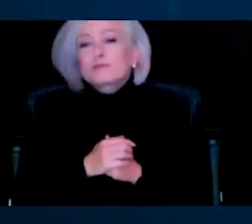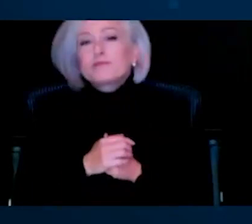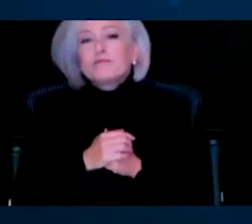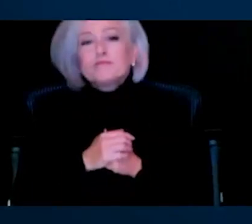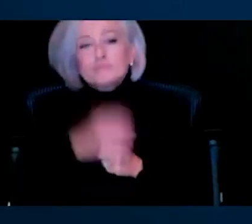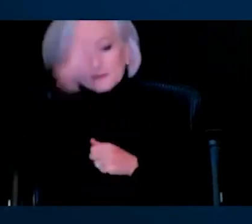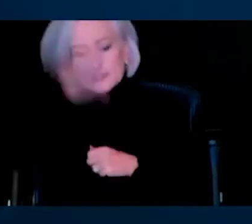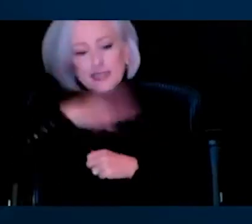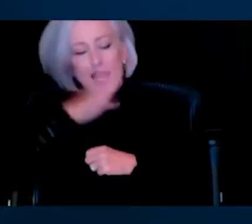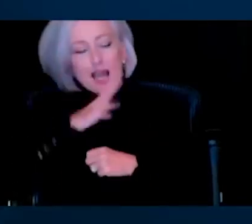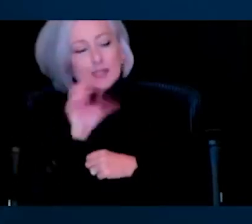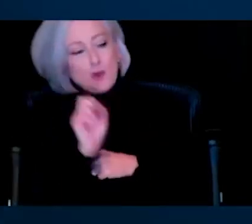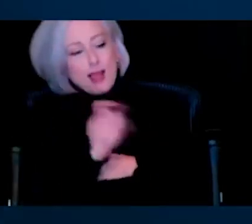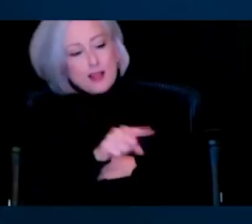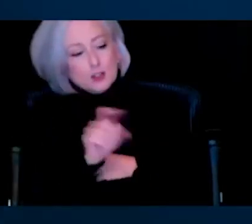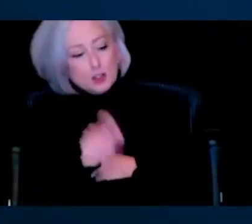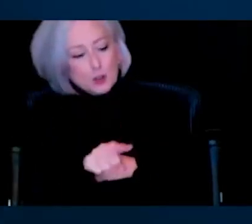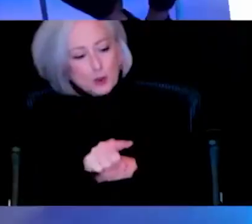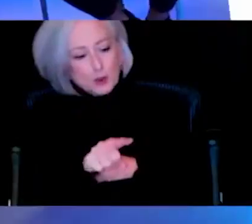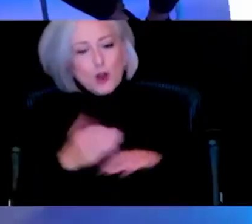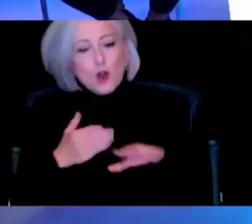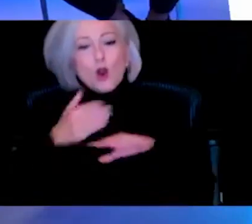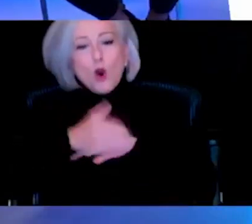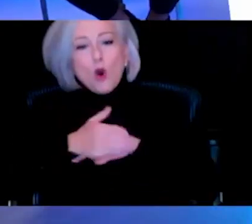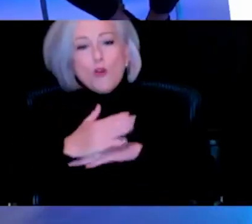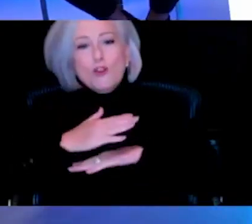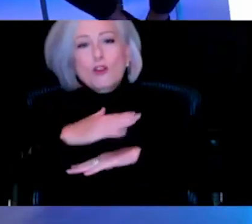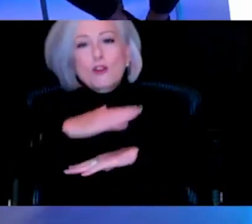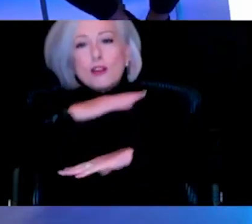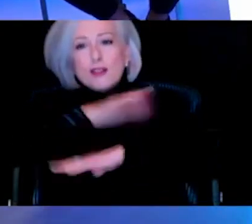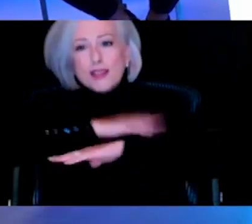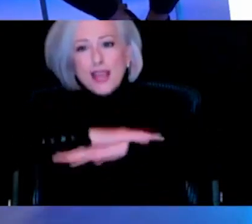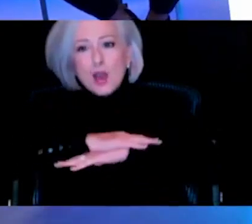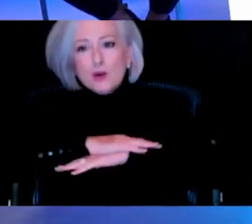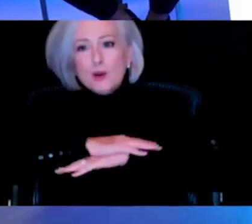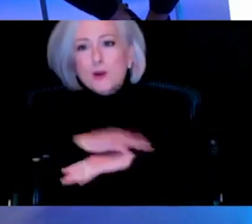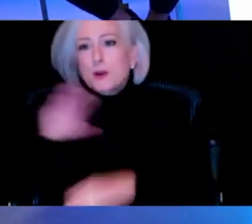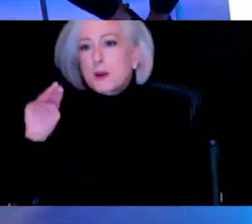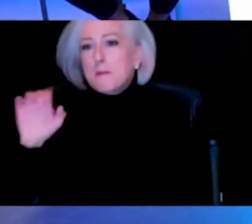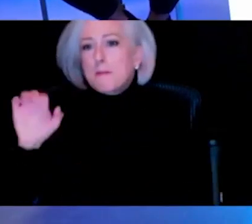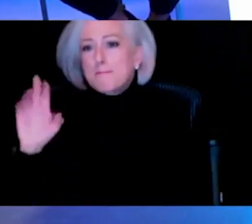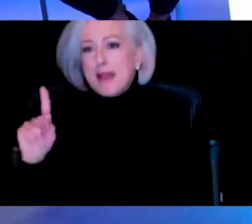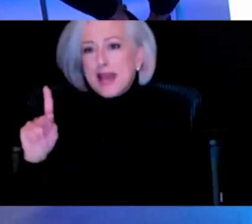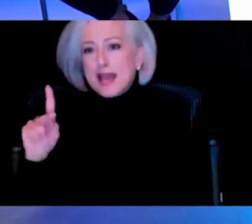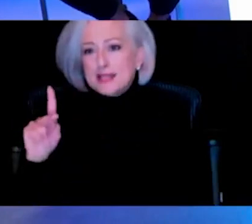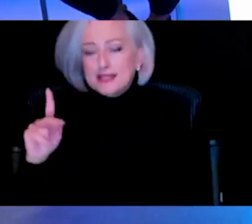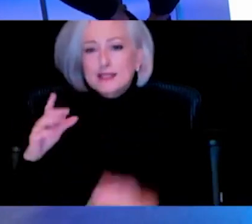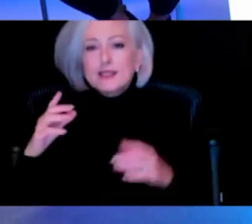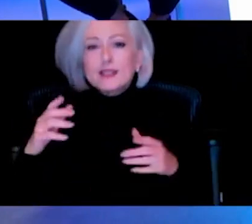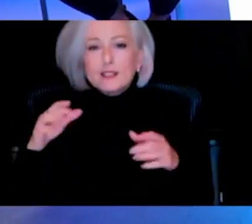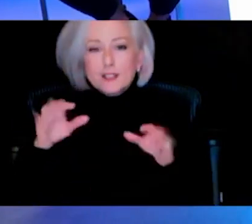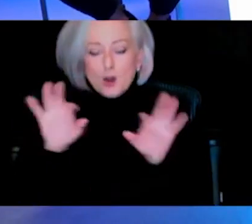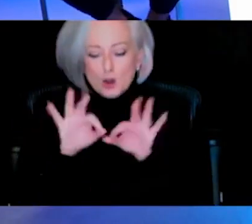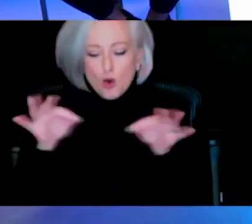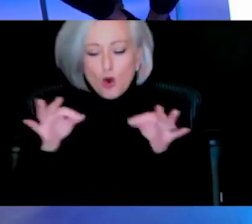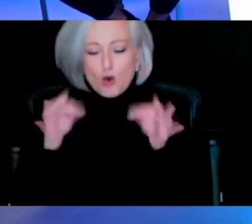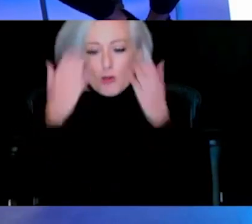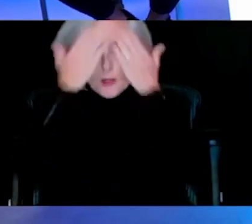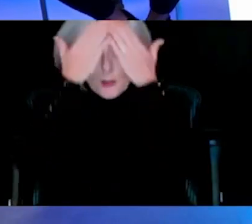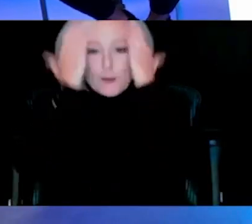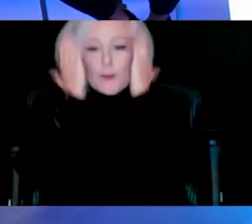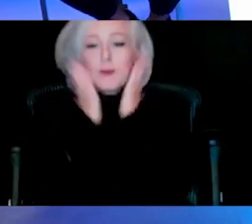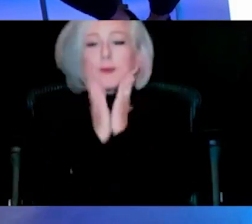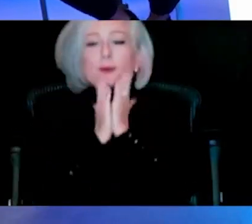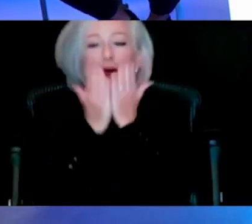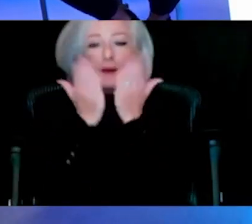you about these over-the-counter masks. They are everywhere. My 8-year-old loves to use them. They have the little panda and the kitty cat, and